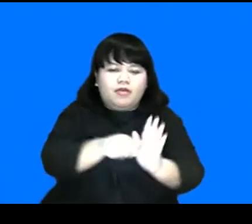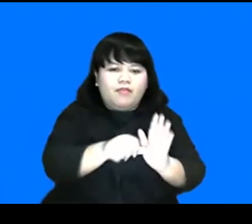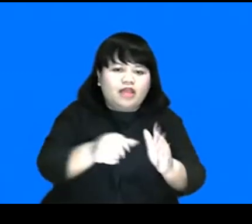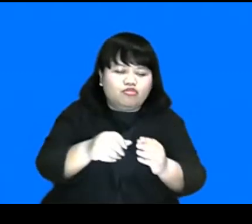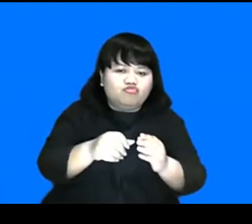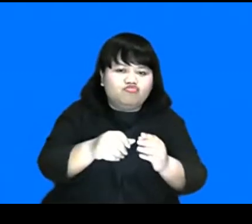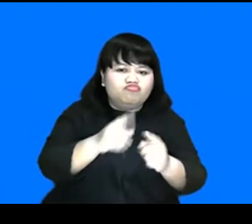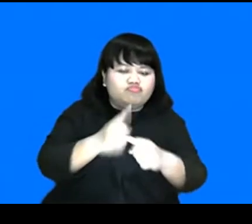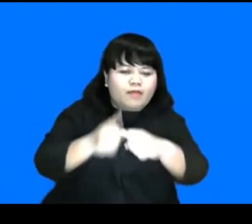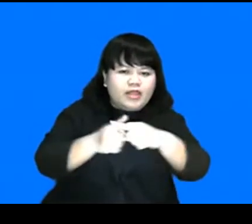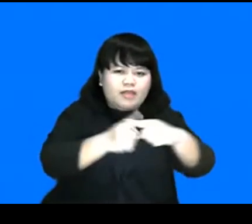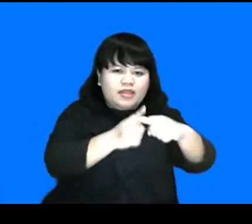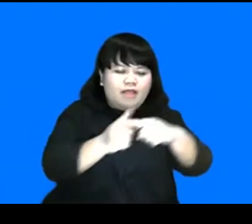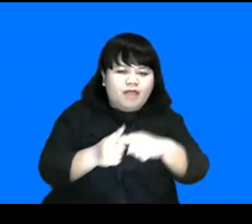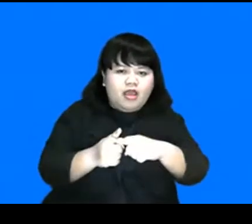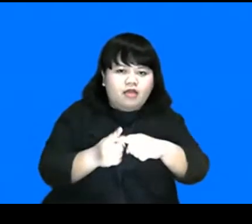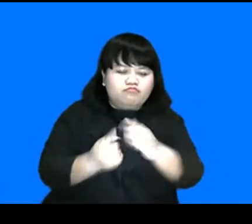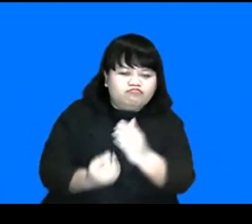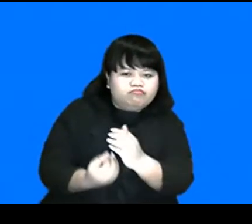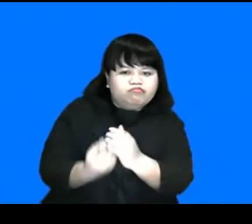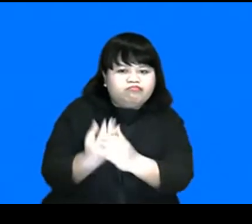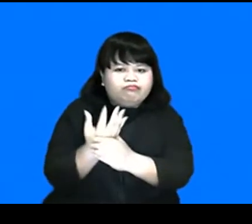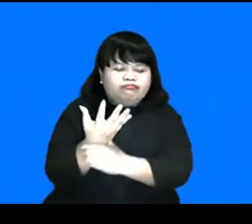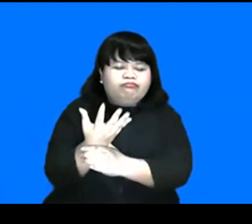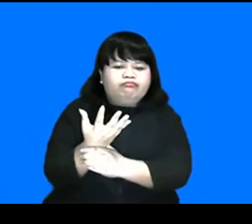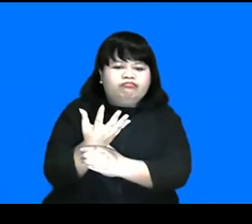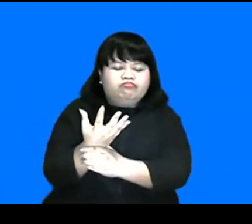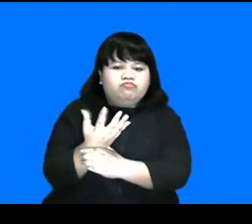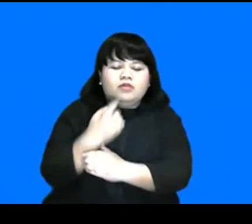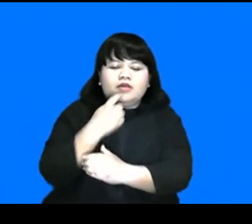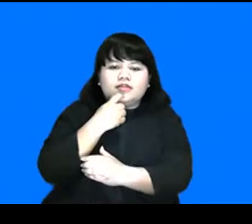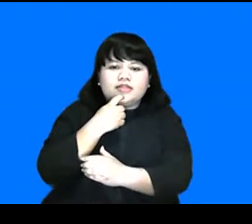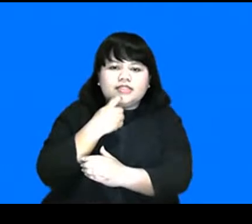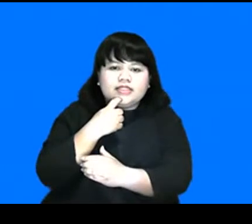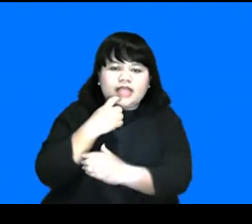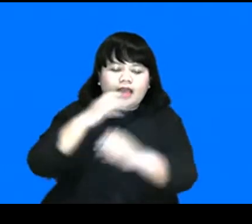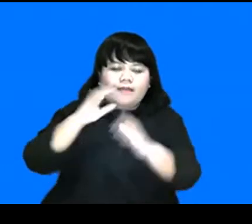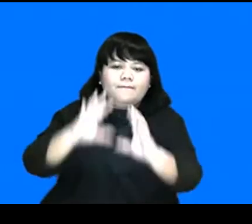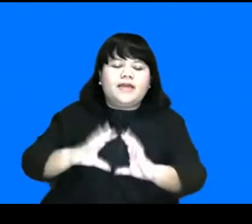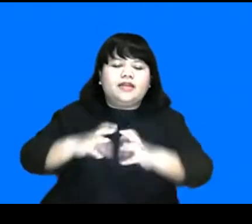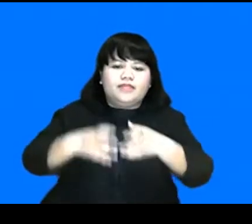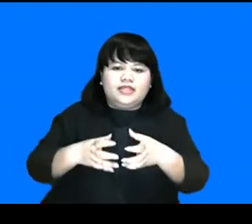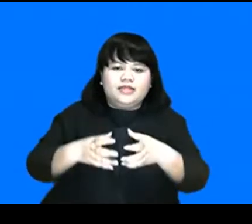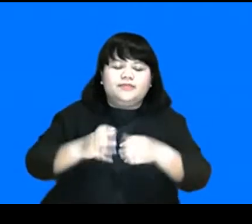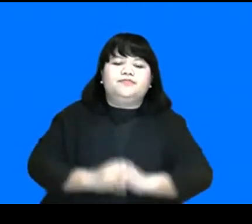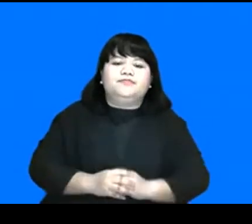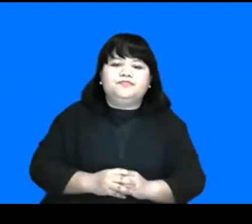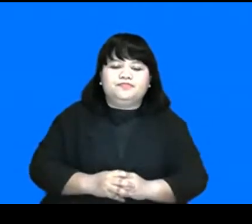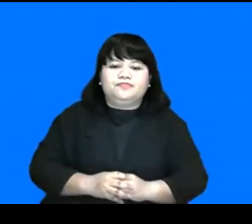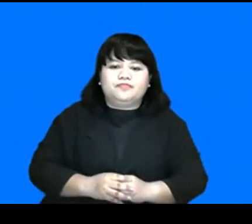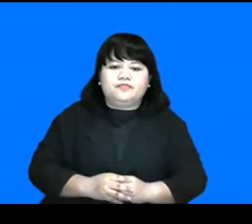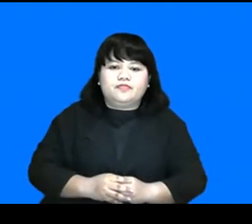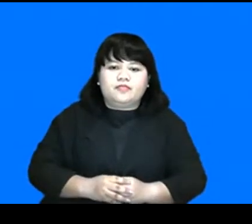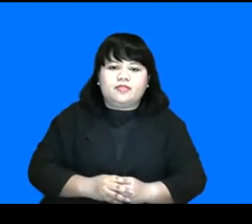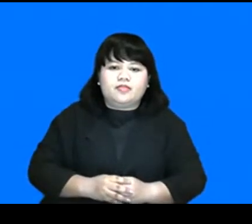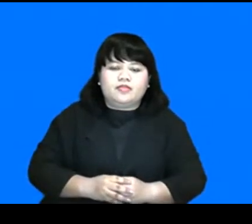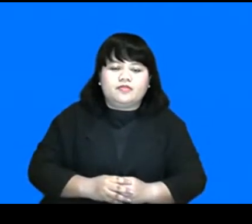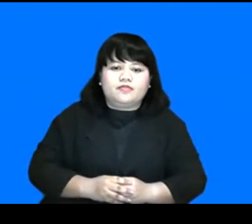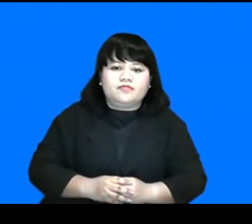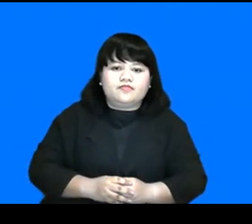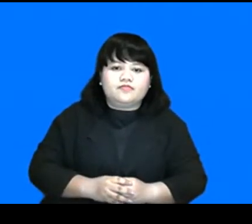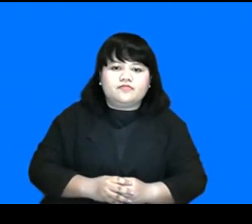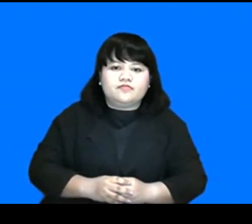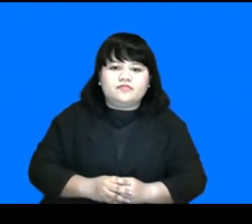needed, especially in post-pandemic world. So first, why wealth tax or tax that we have been